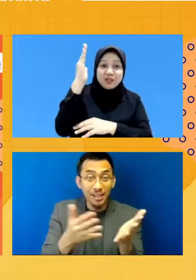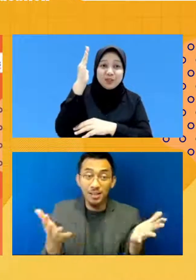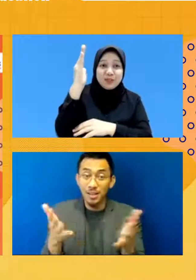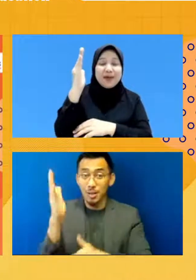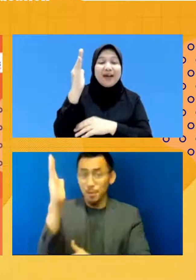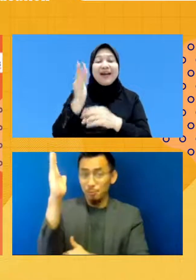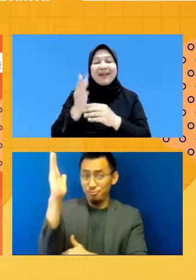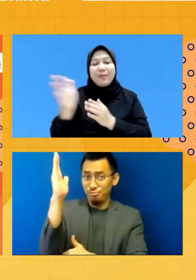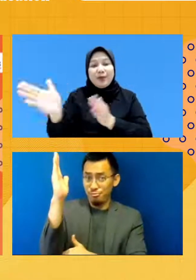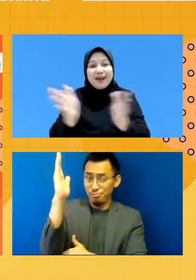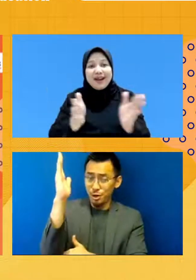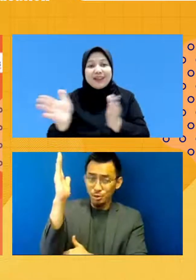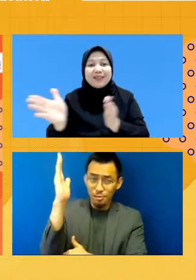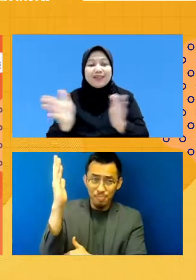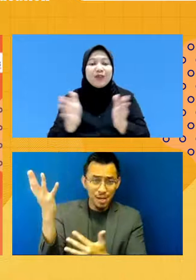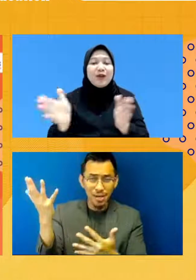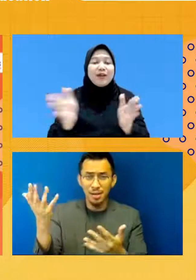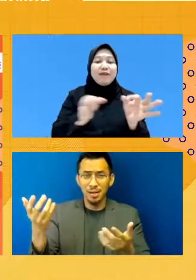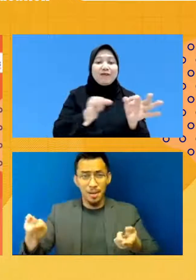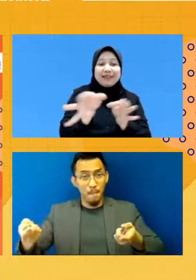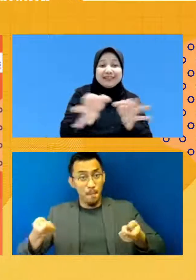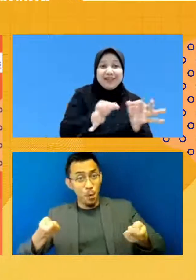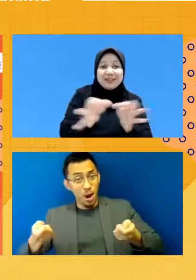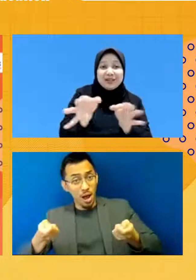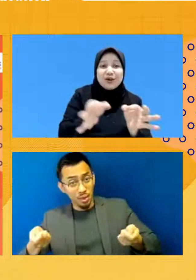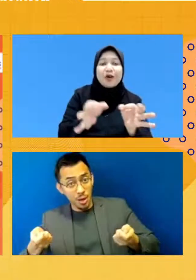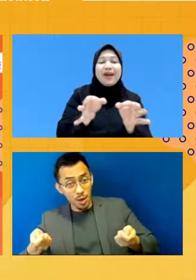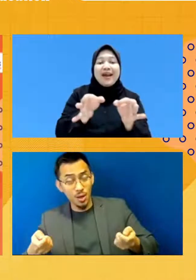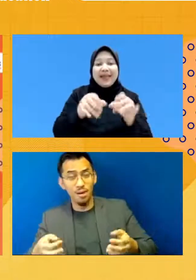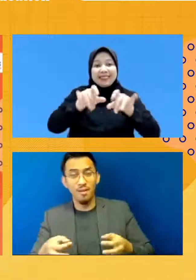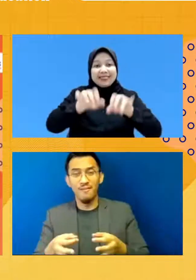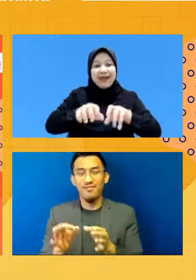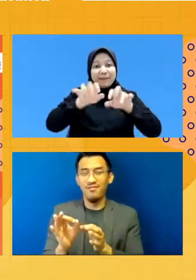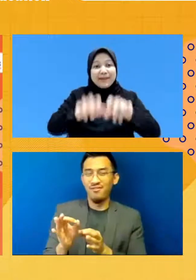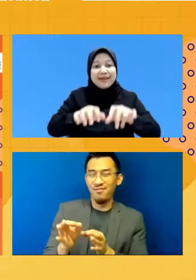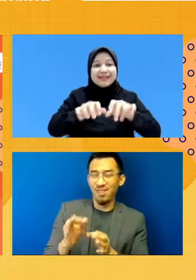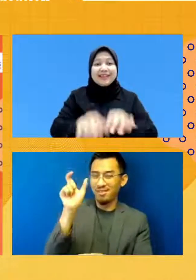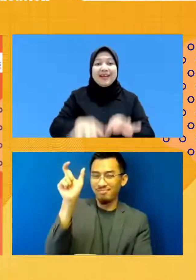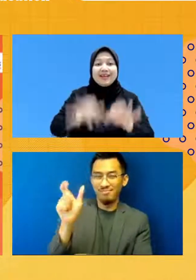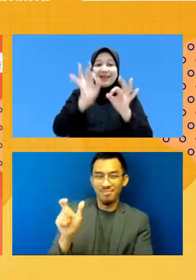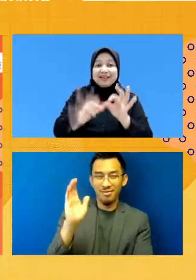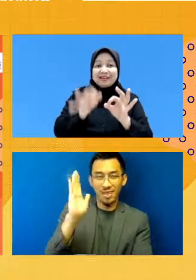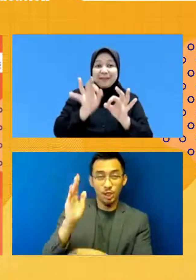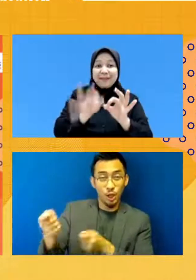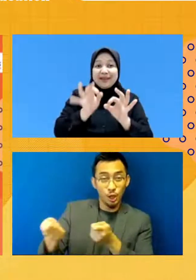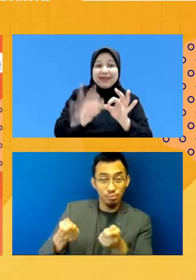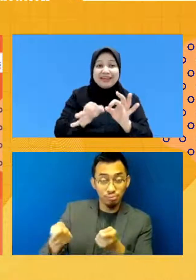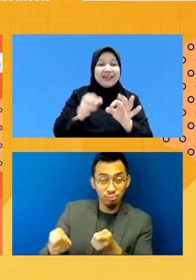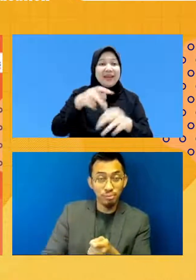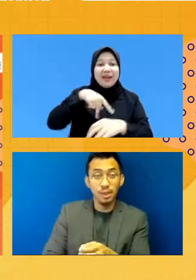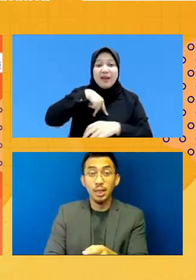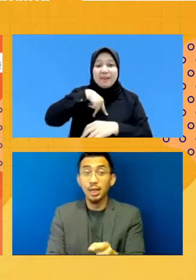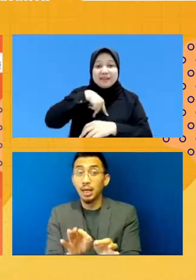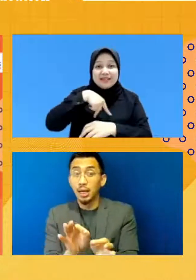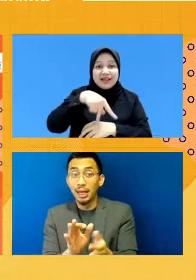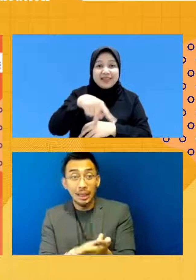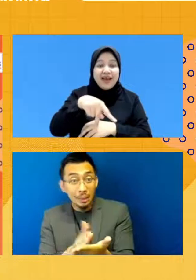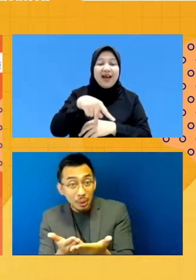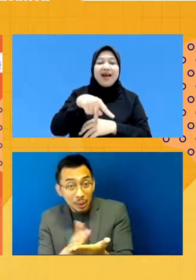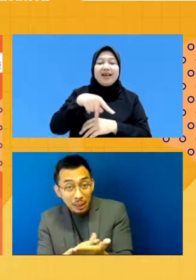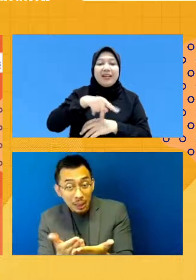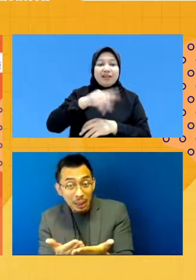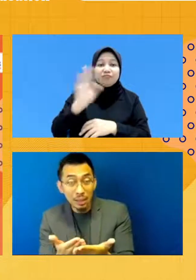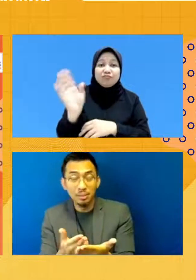typists, and the sign language interpreter, and the participants, and of course the eventee and